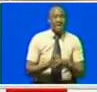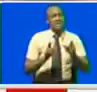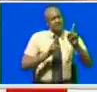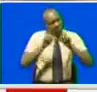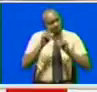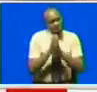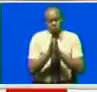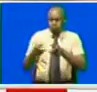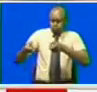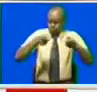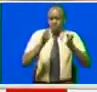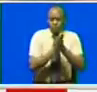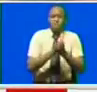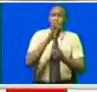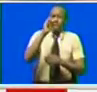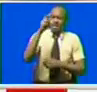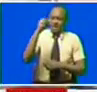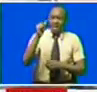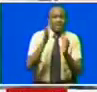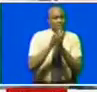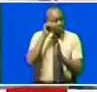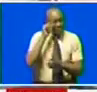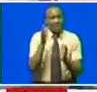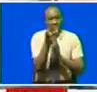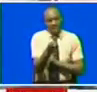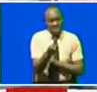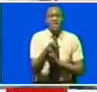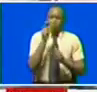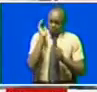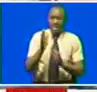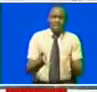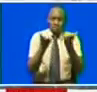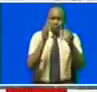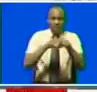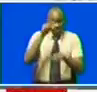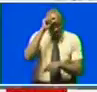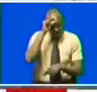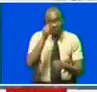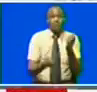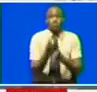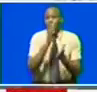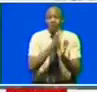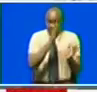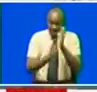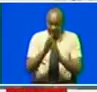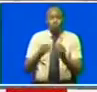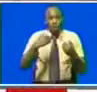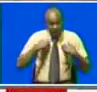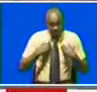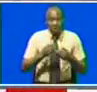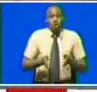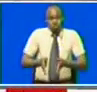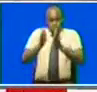Transportation of goods between Mariakani and Mombasa is set to improve after the government unveiled plans to construct a